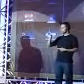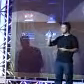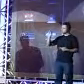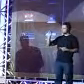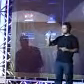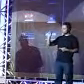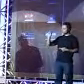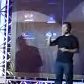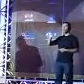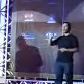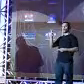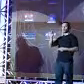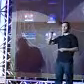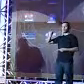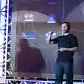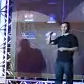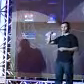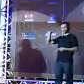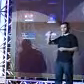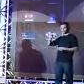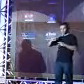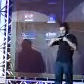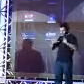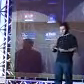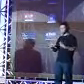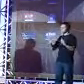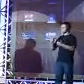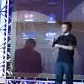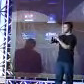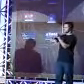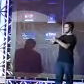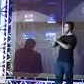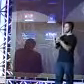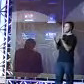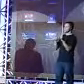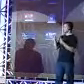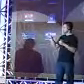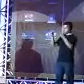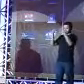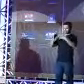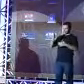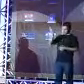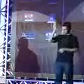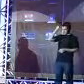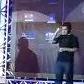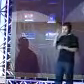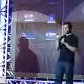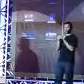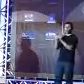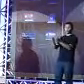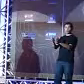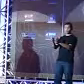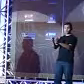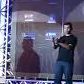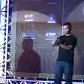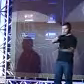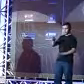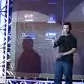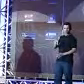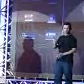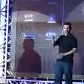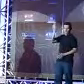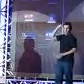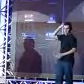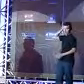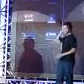And just before my career began, American economist called Schutz wrote an